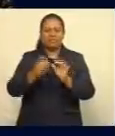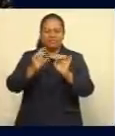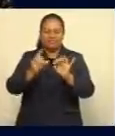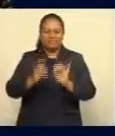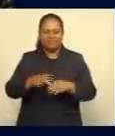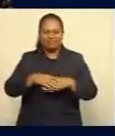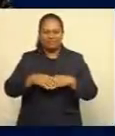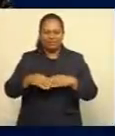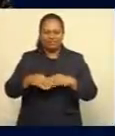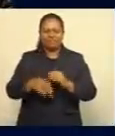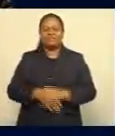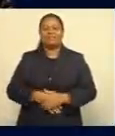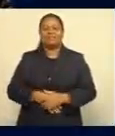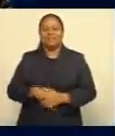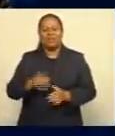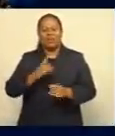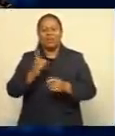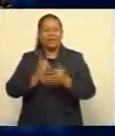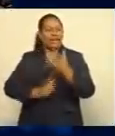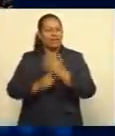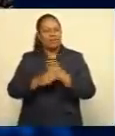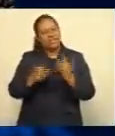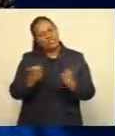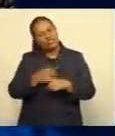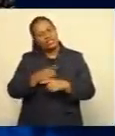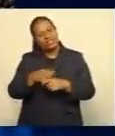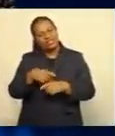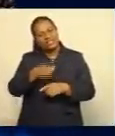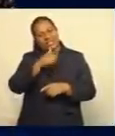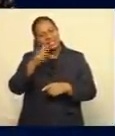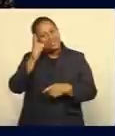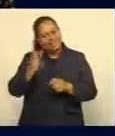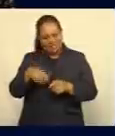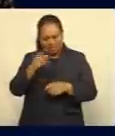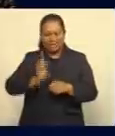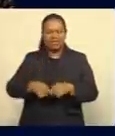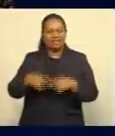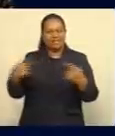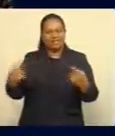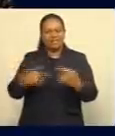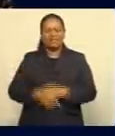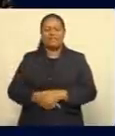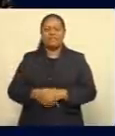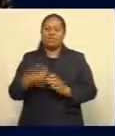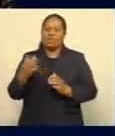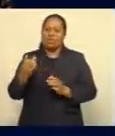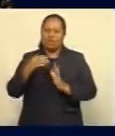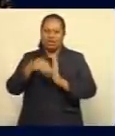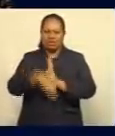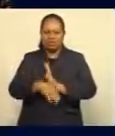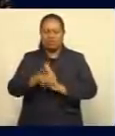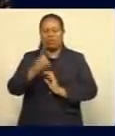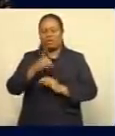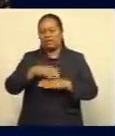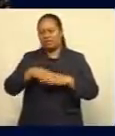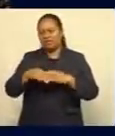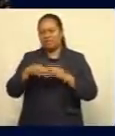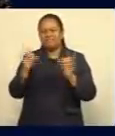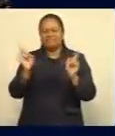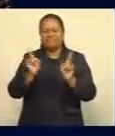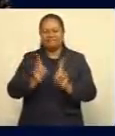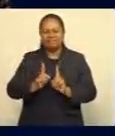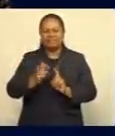a reversal of what we saw yesterday. Prices were mixed on the commodities market. Oil prices dropped $1 to just